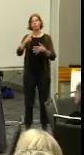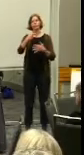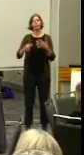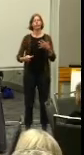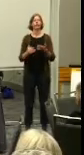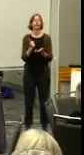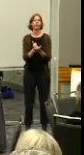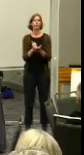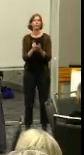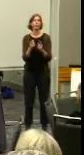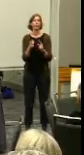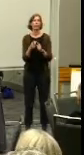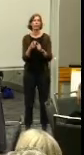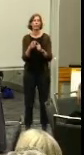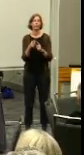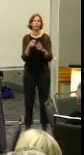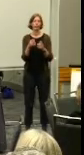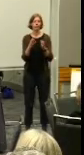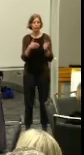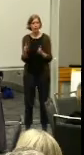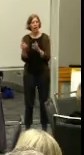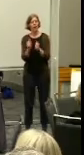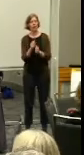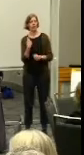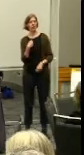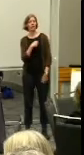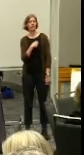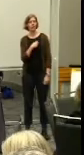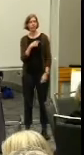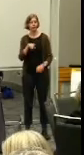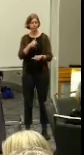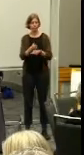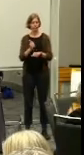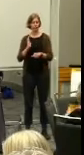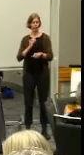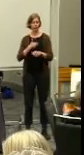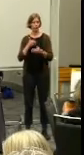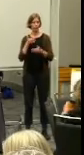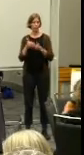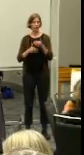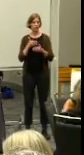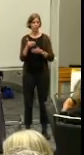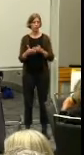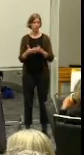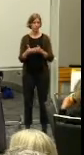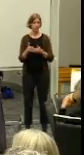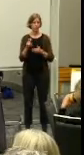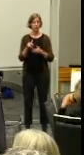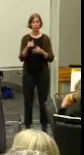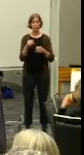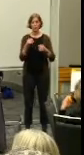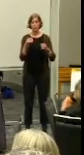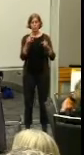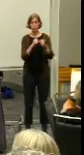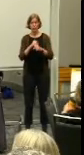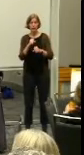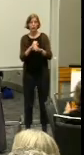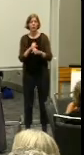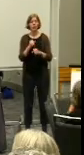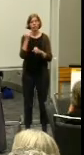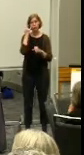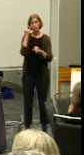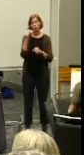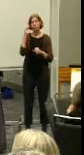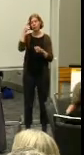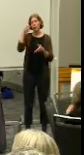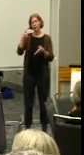going in the long term for that sort of process for us. So their strategic ideal for us was looking at housing, economic